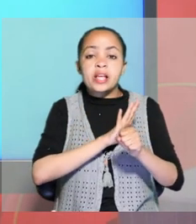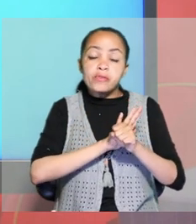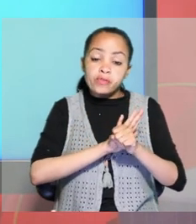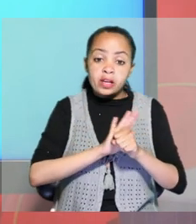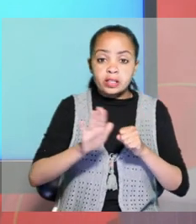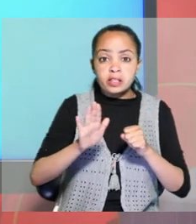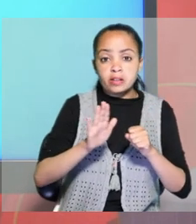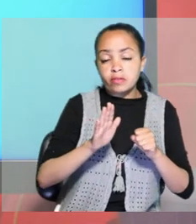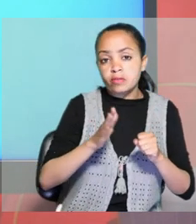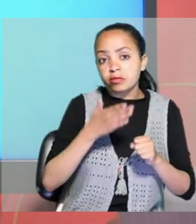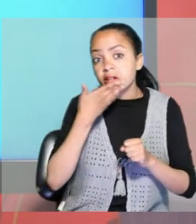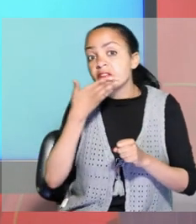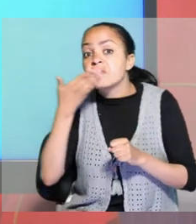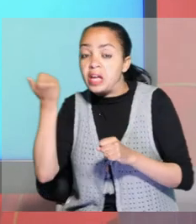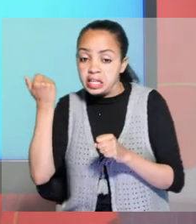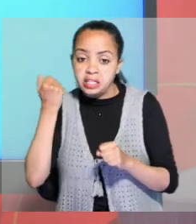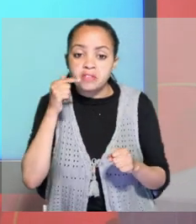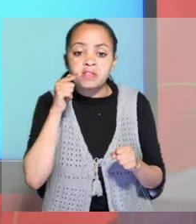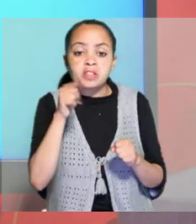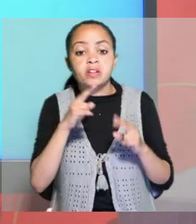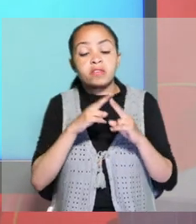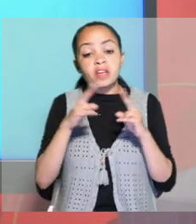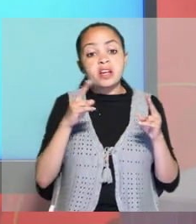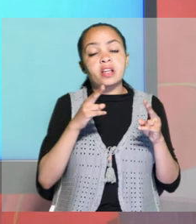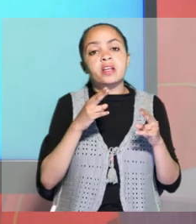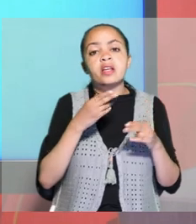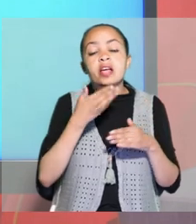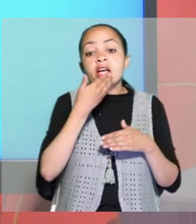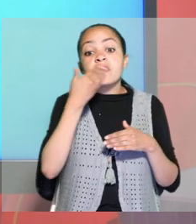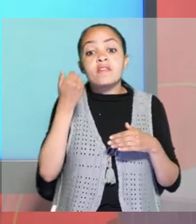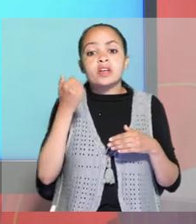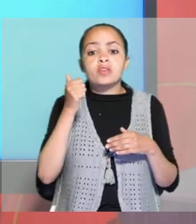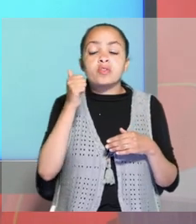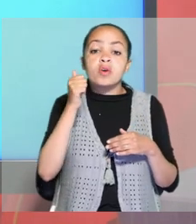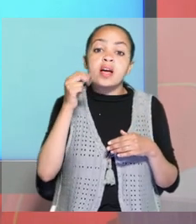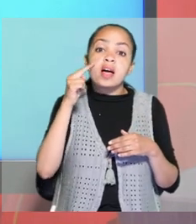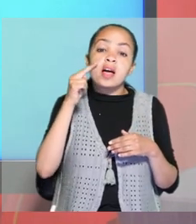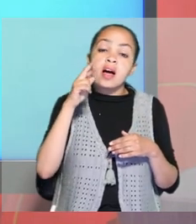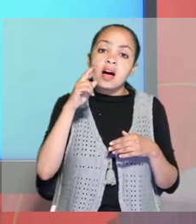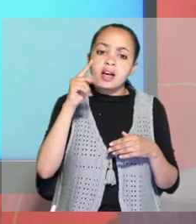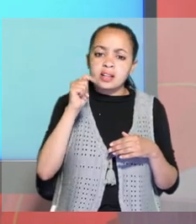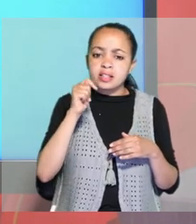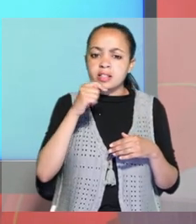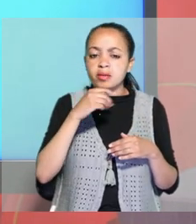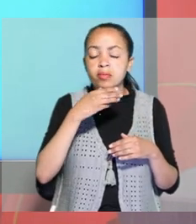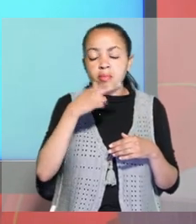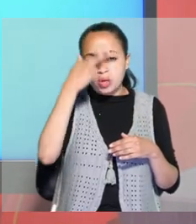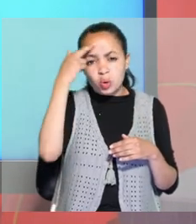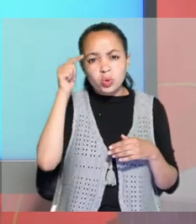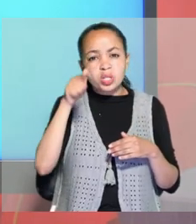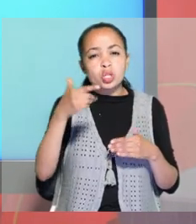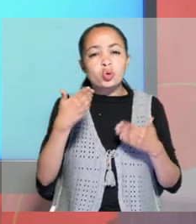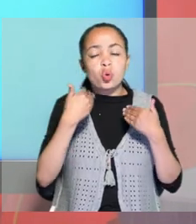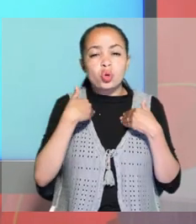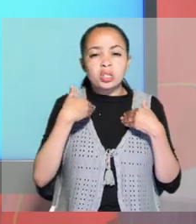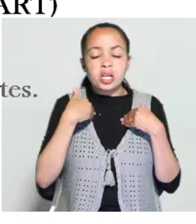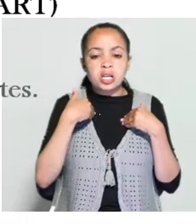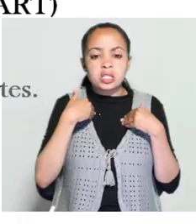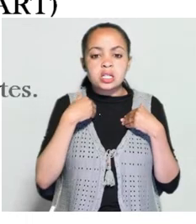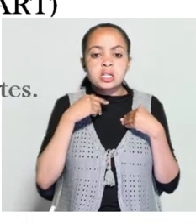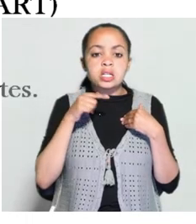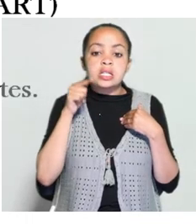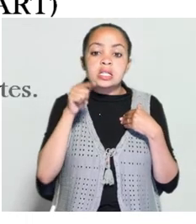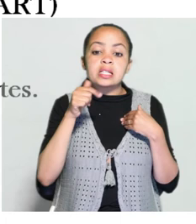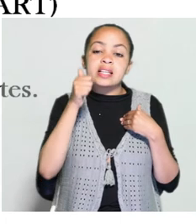Effective. This one is very effective than ART because it contains the combination of